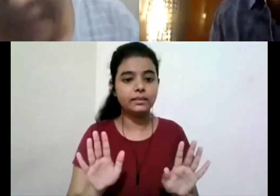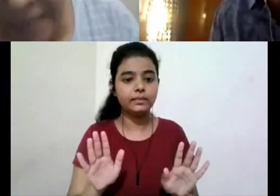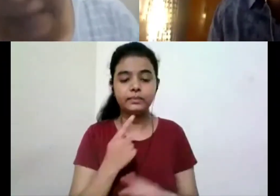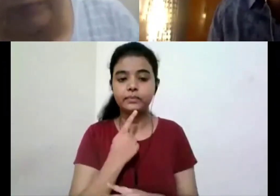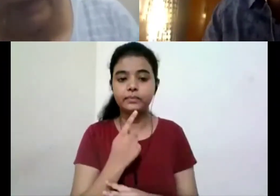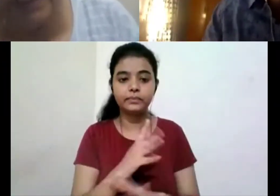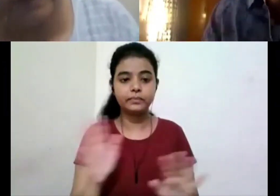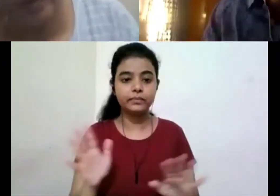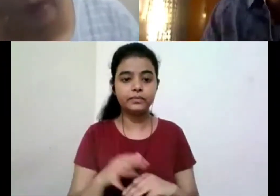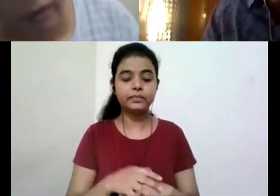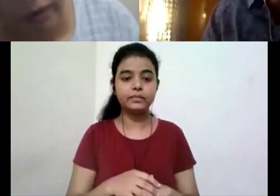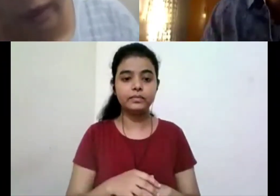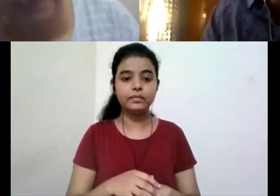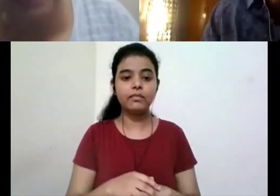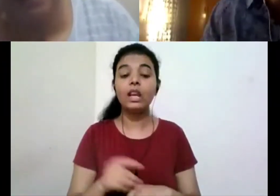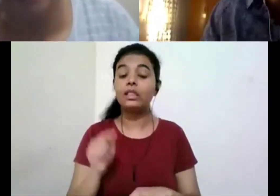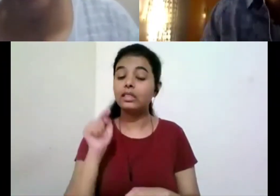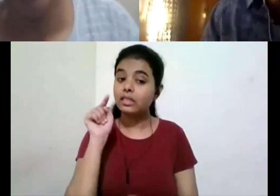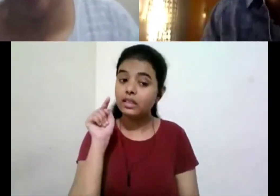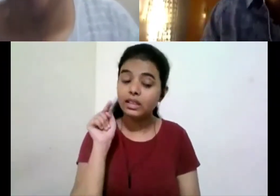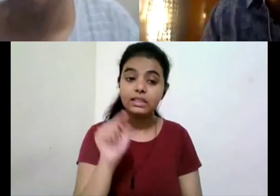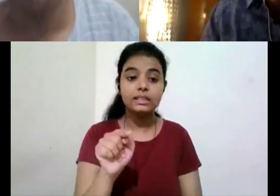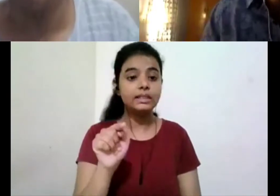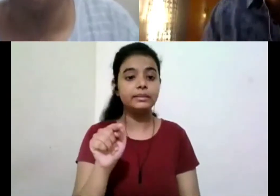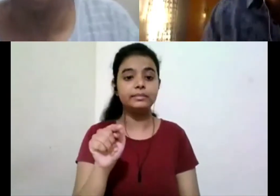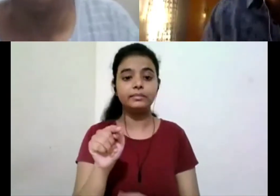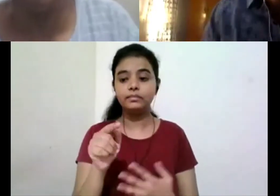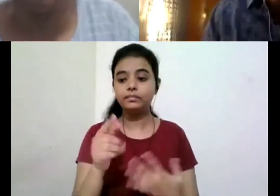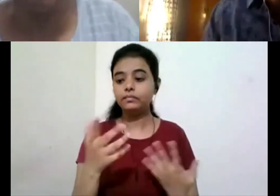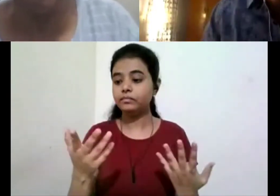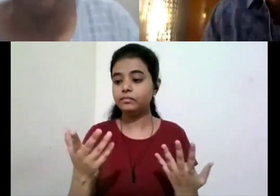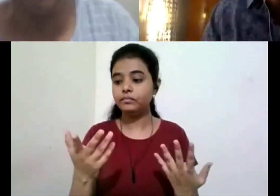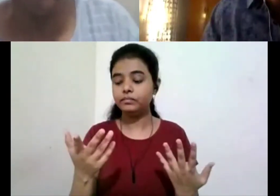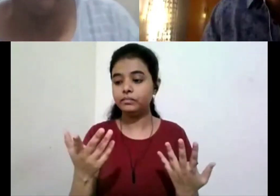And this is something that when any kind of